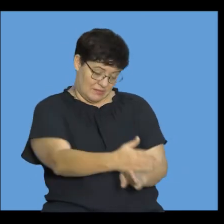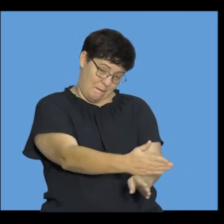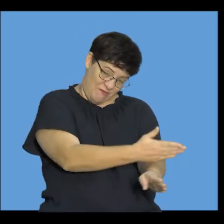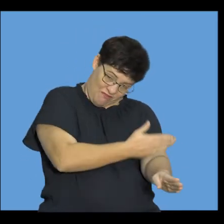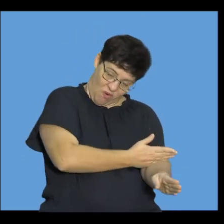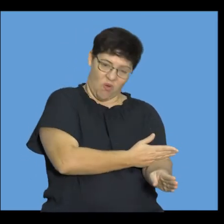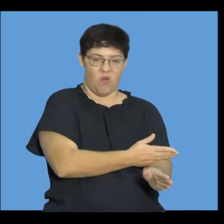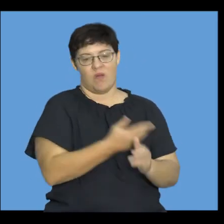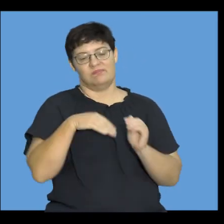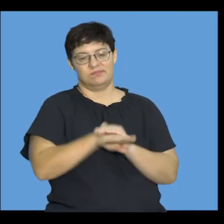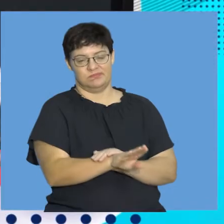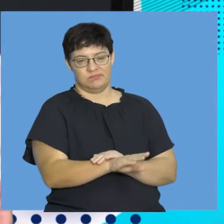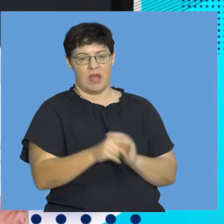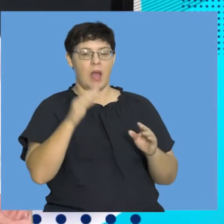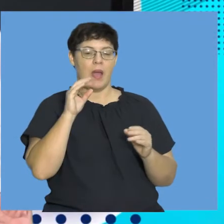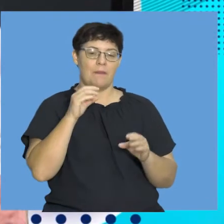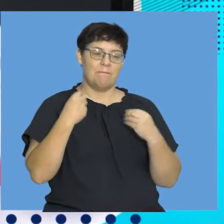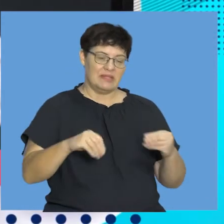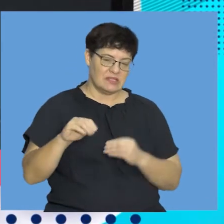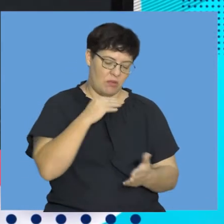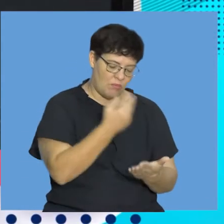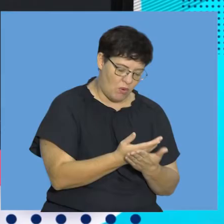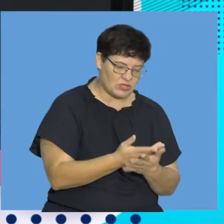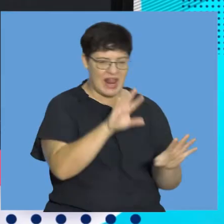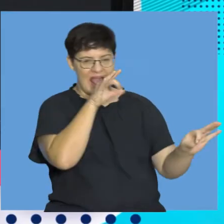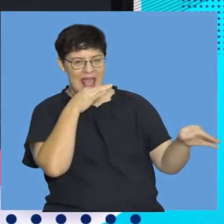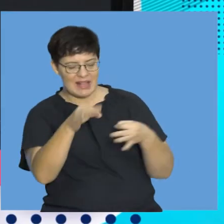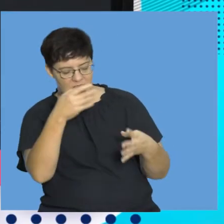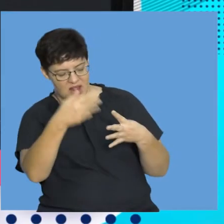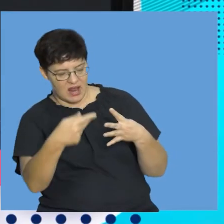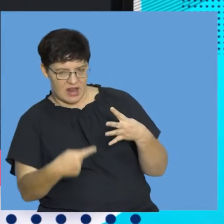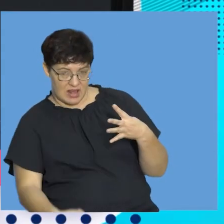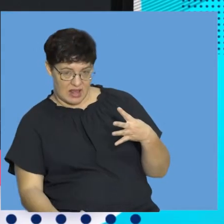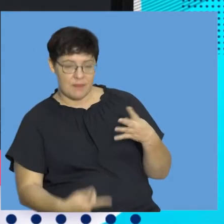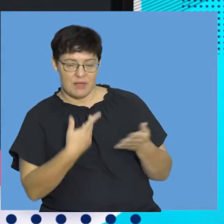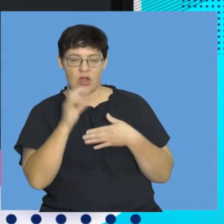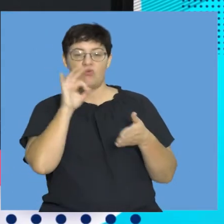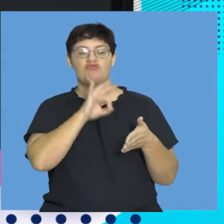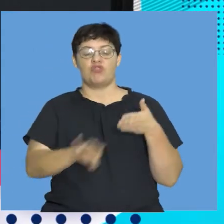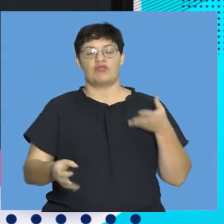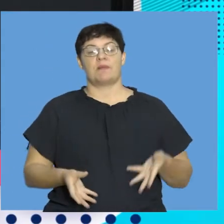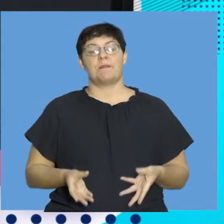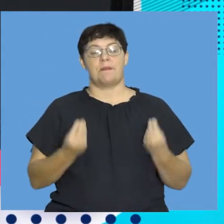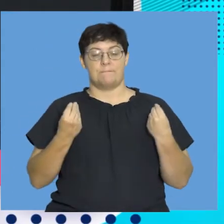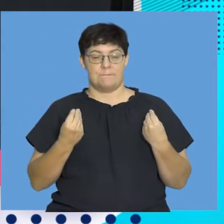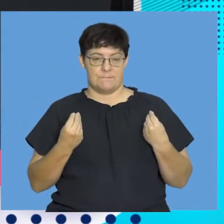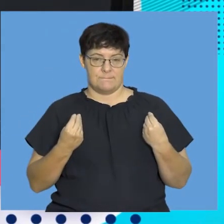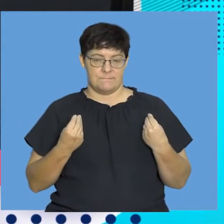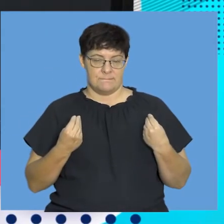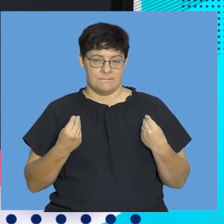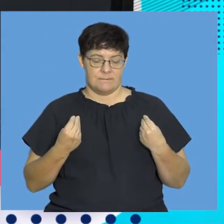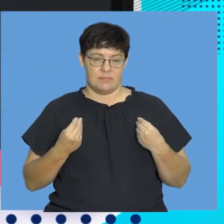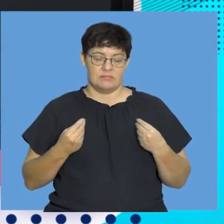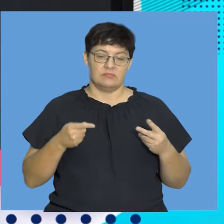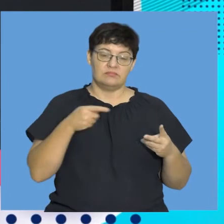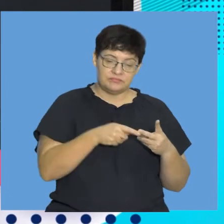you go timelessly to your bank with your business proposal, explaining to them that this is the contract that I'm